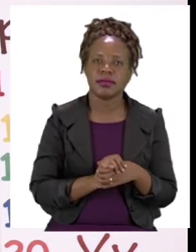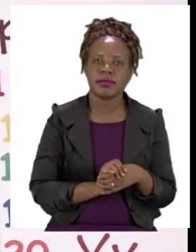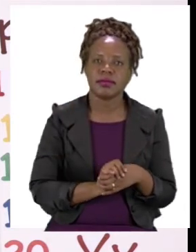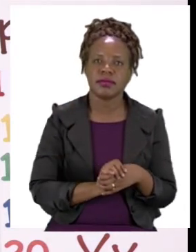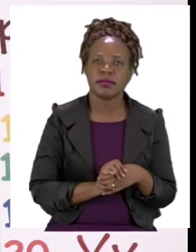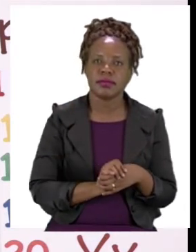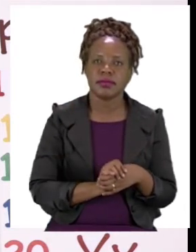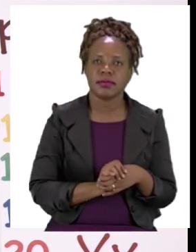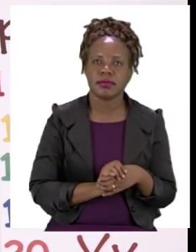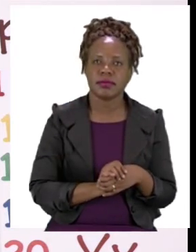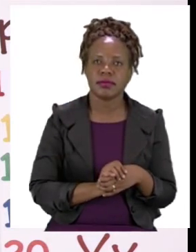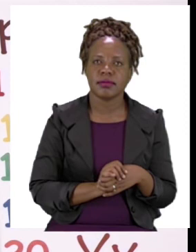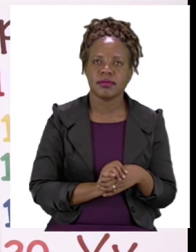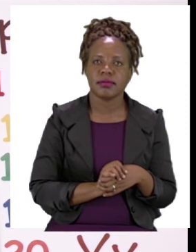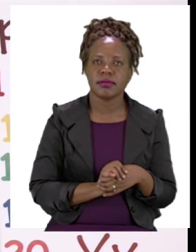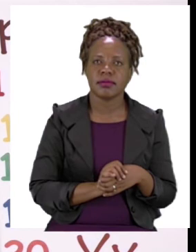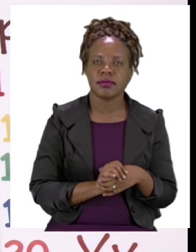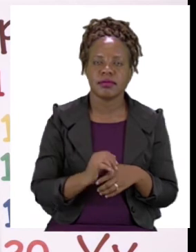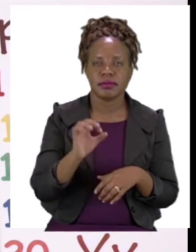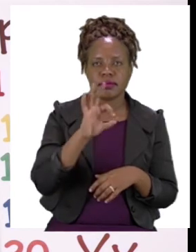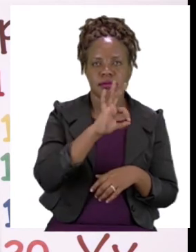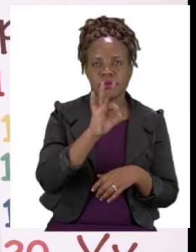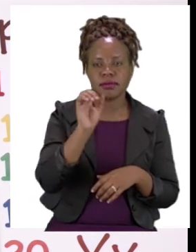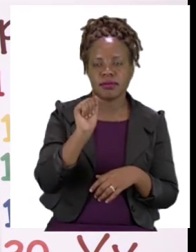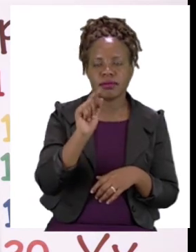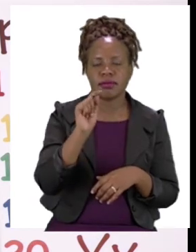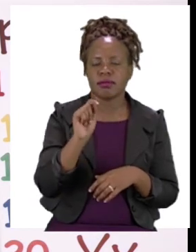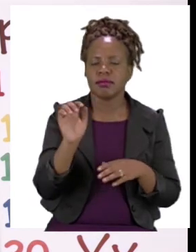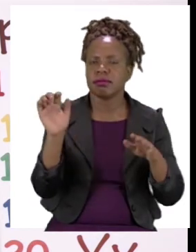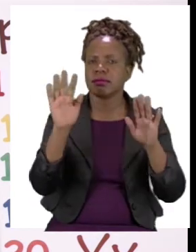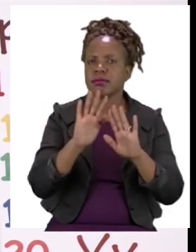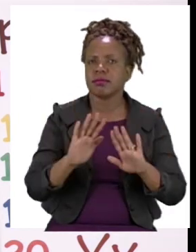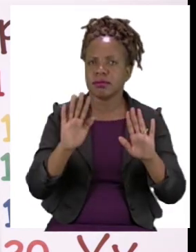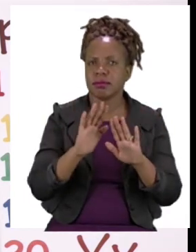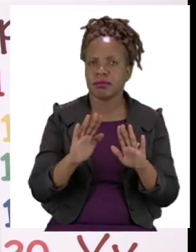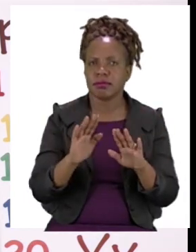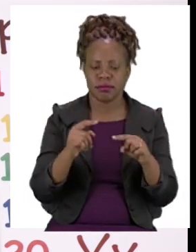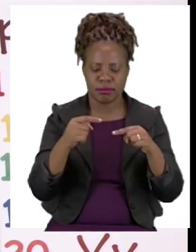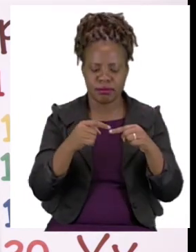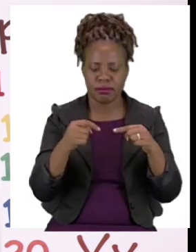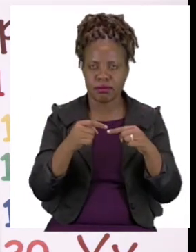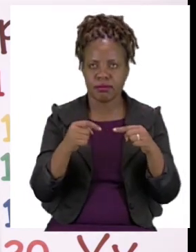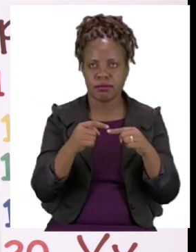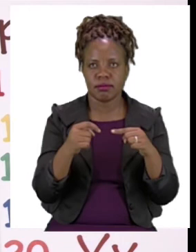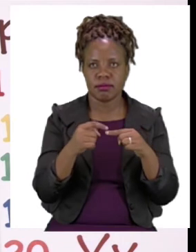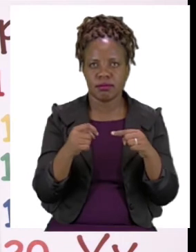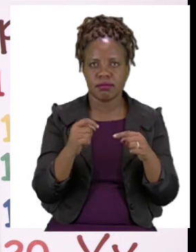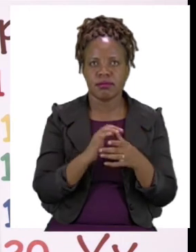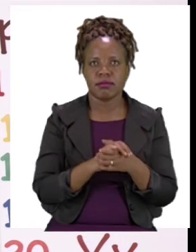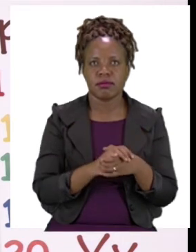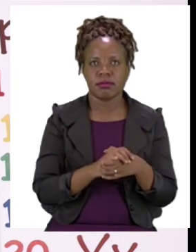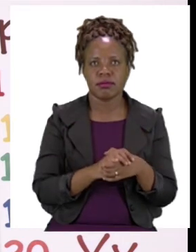And then for the word fat, you are going to be using pink. Pink like